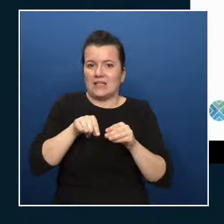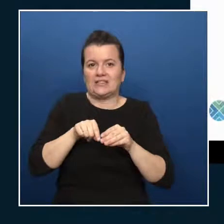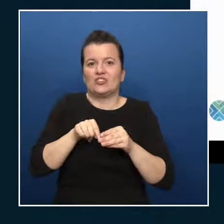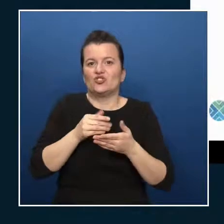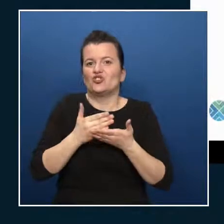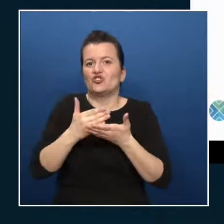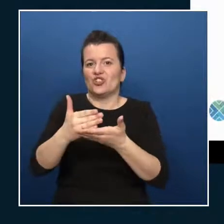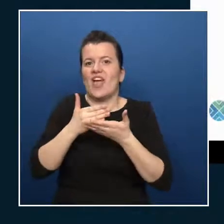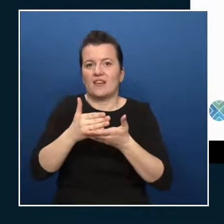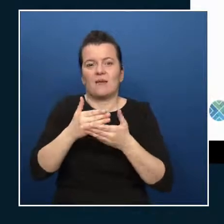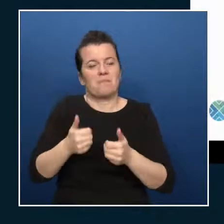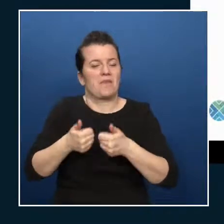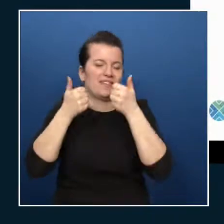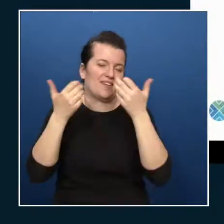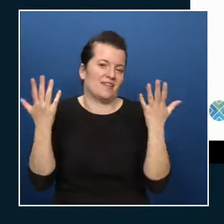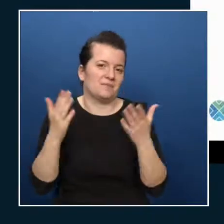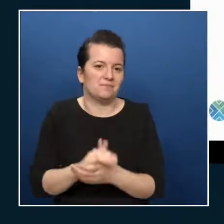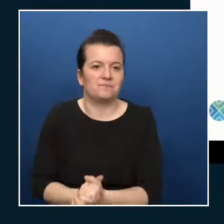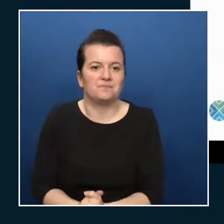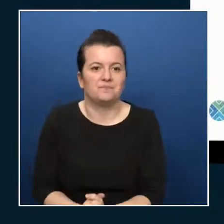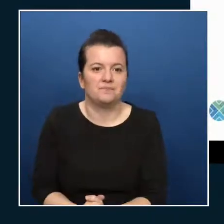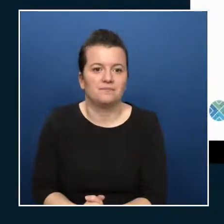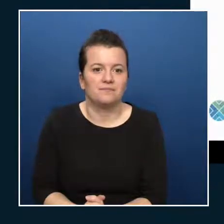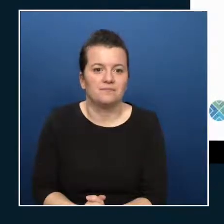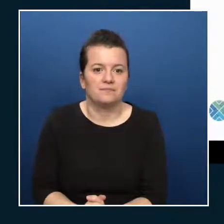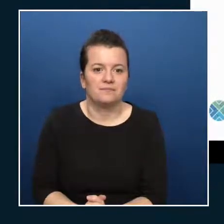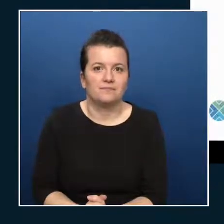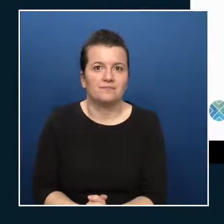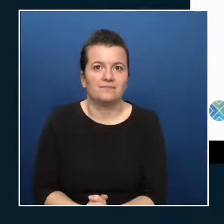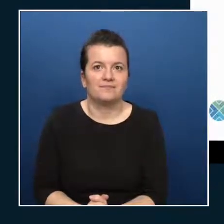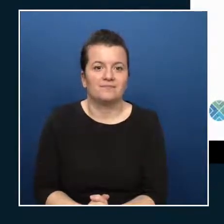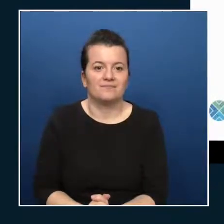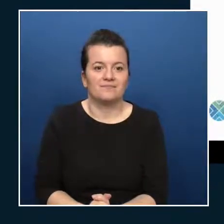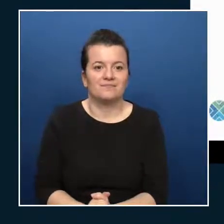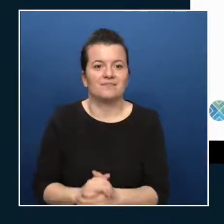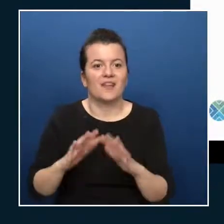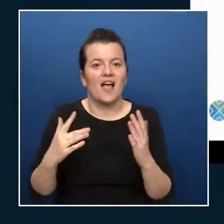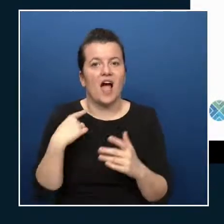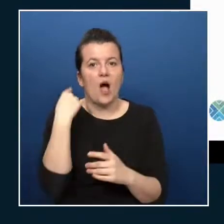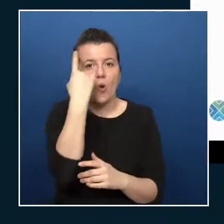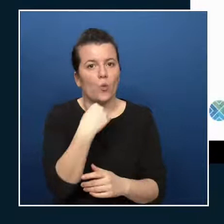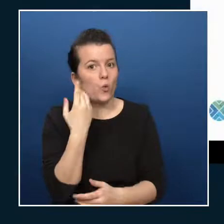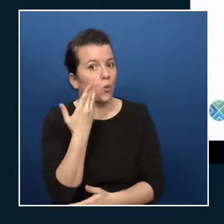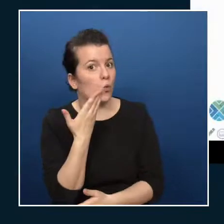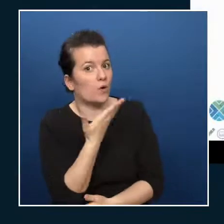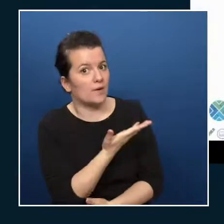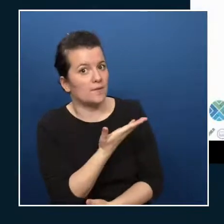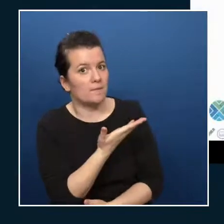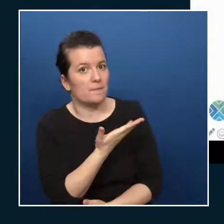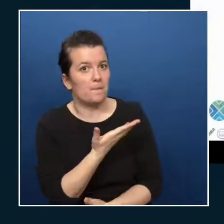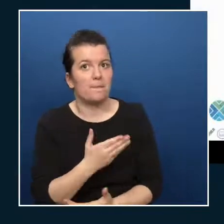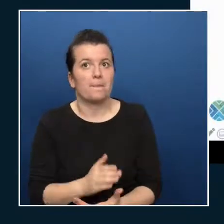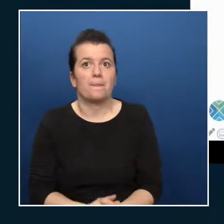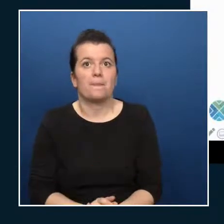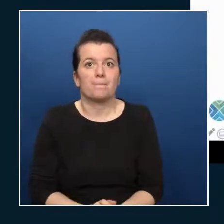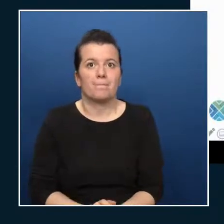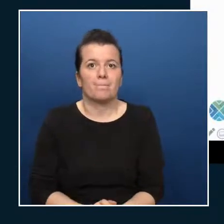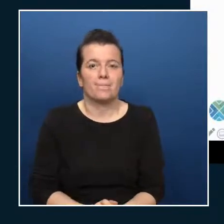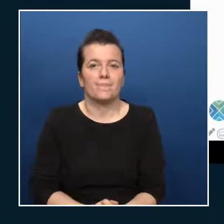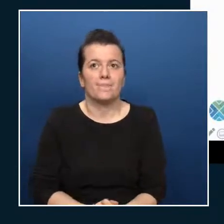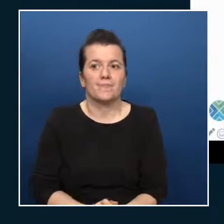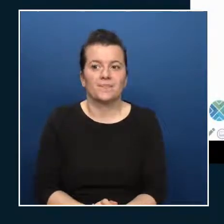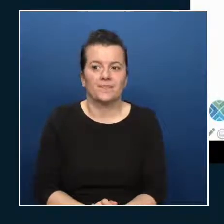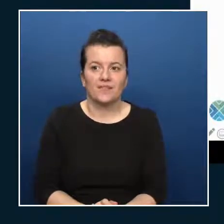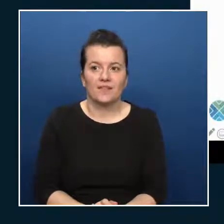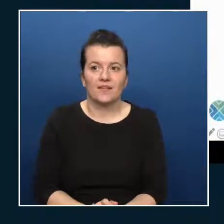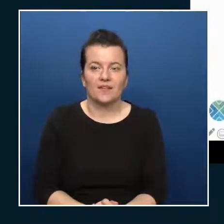So what does it look like, that the enterprise scale landing zone framework? Right? At the heart of your landing